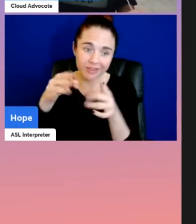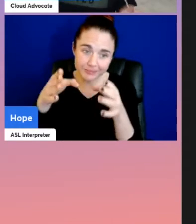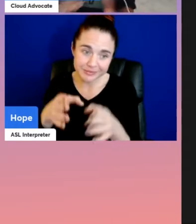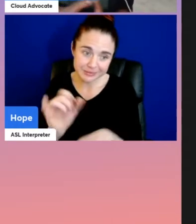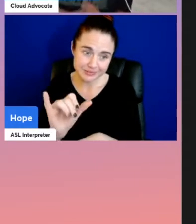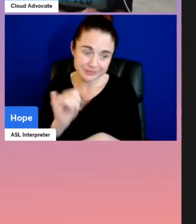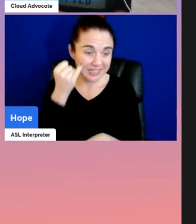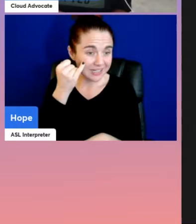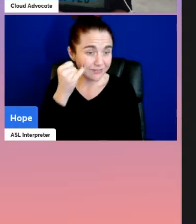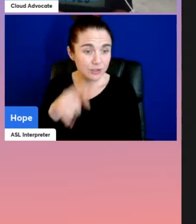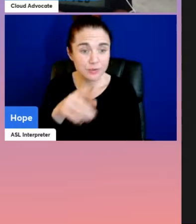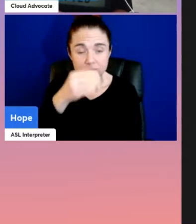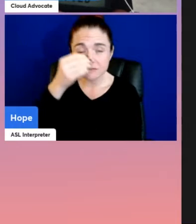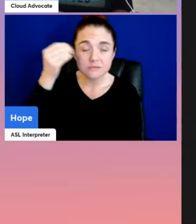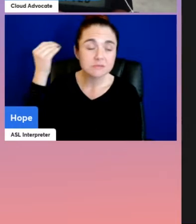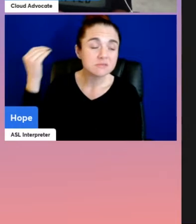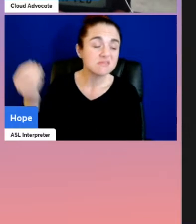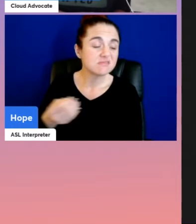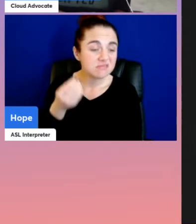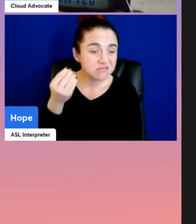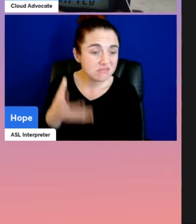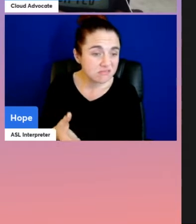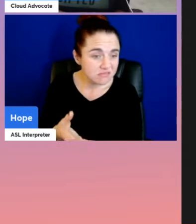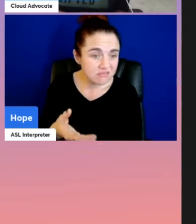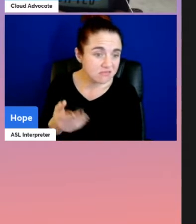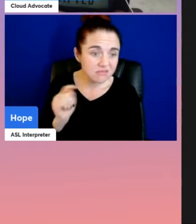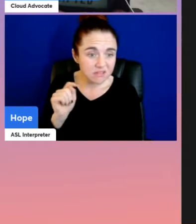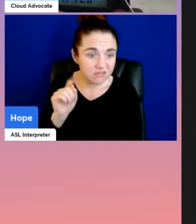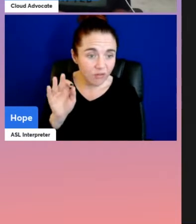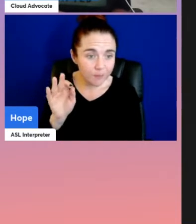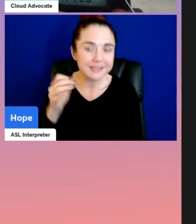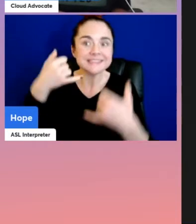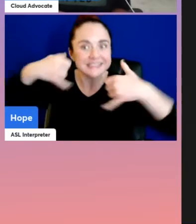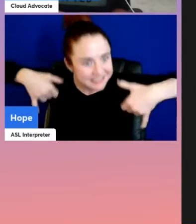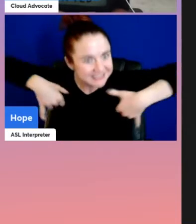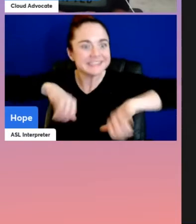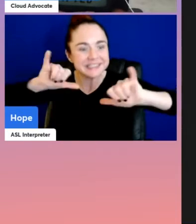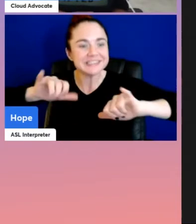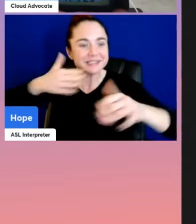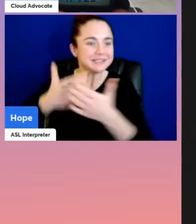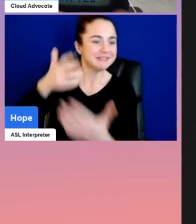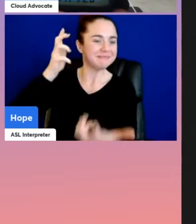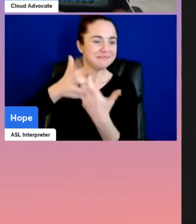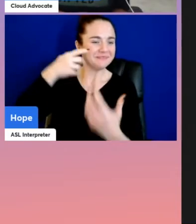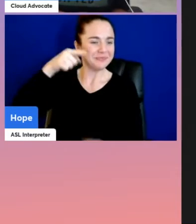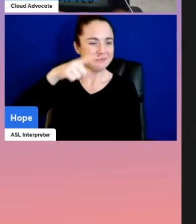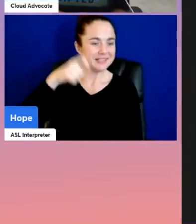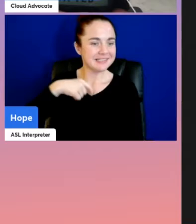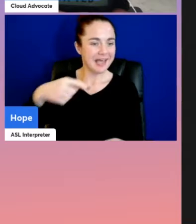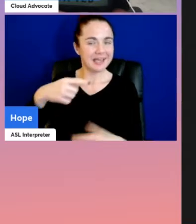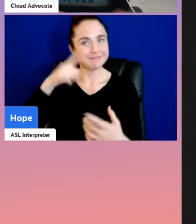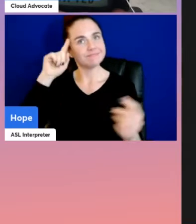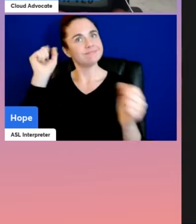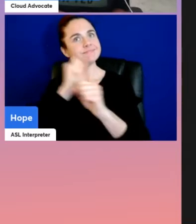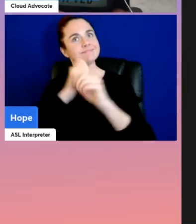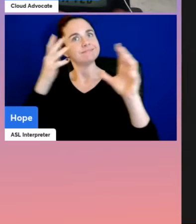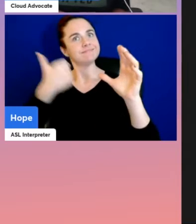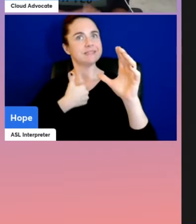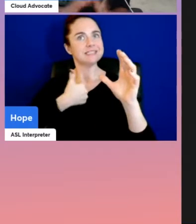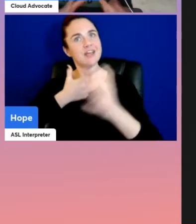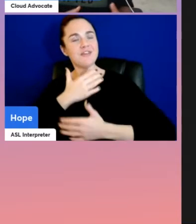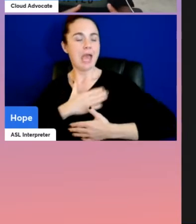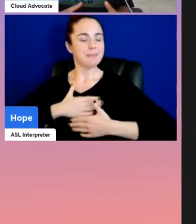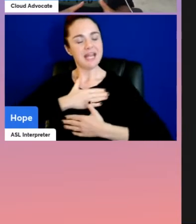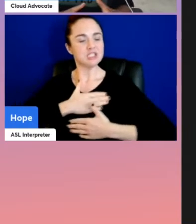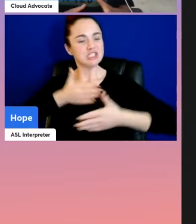care less about Terraform, this talk is still for you because I like to think of myself as an edutainer, and